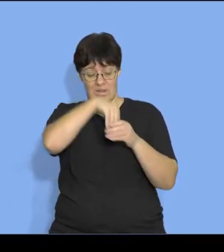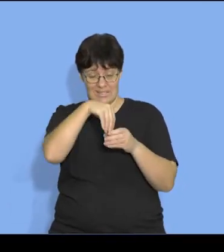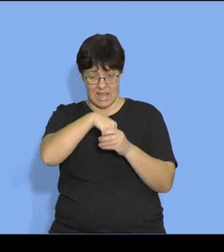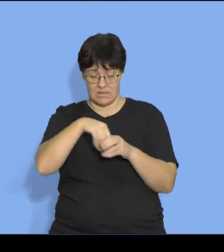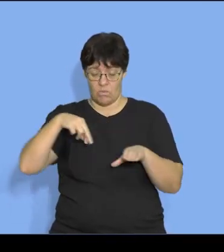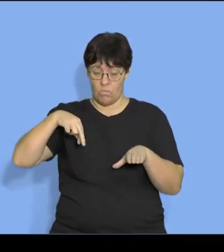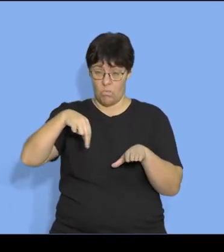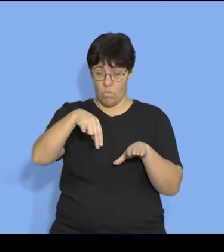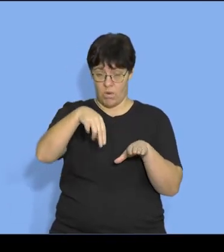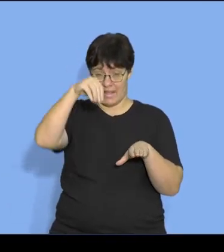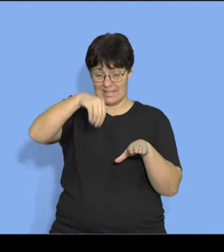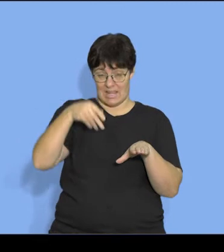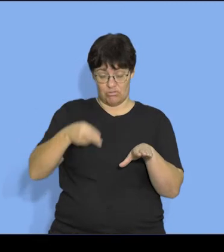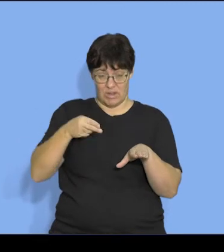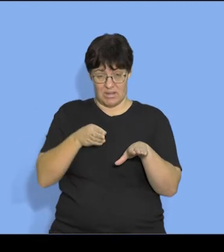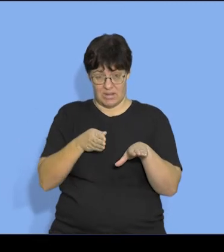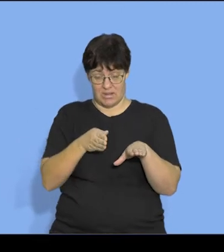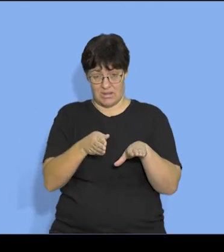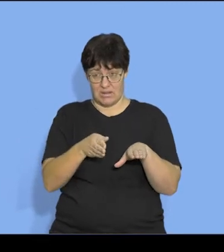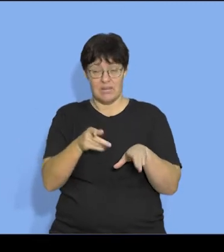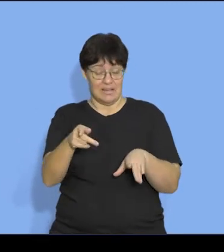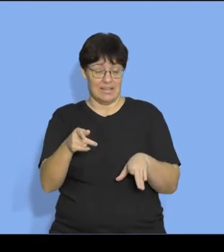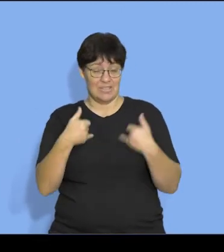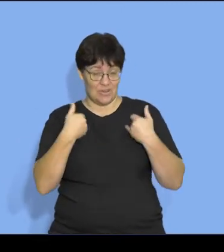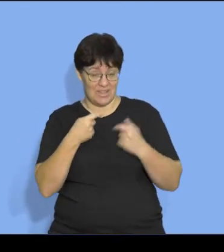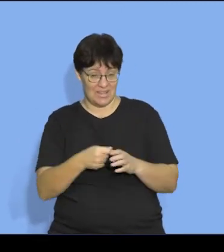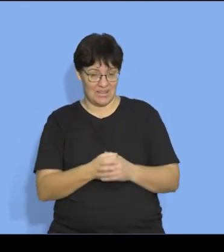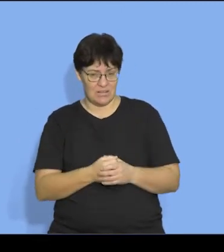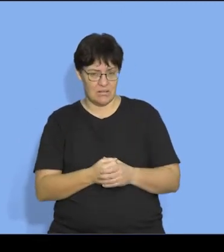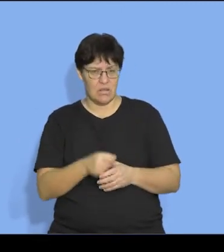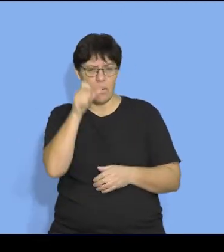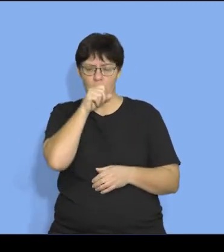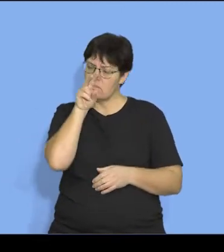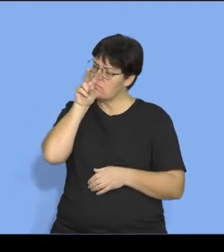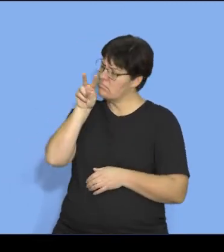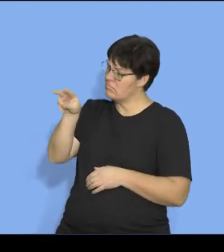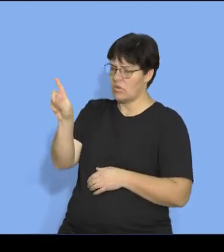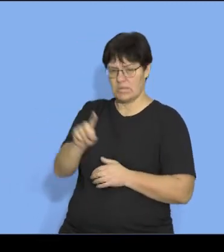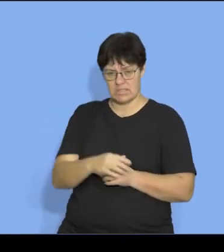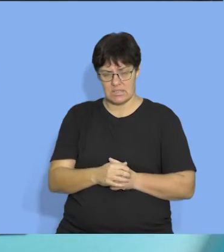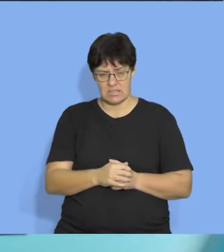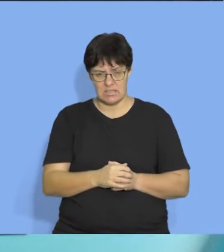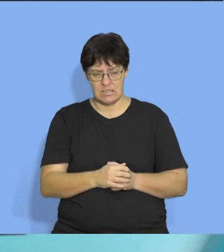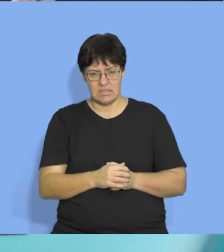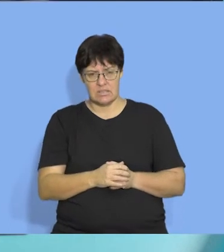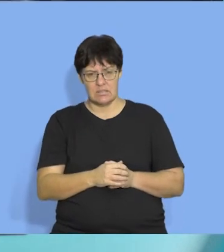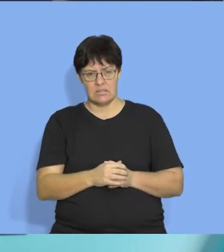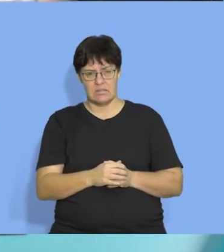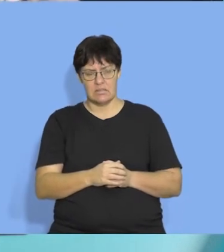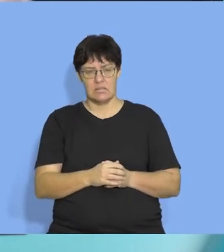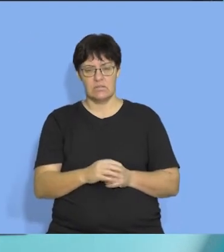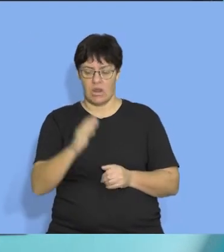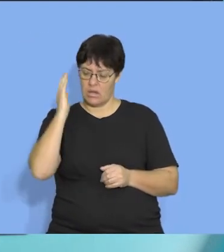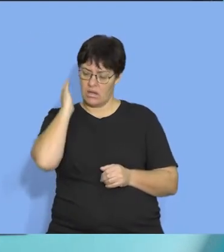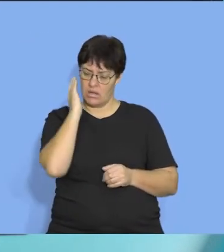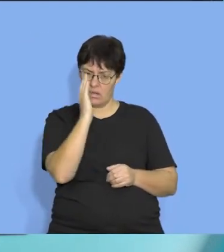at 2. Now this one's fun, because what's the person going to see? The person's going to see the train